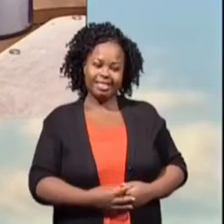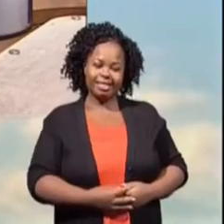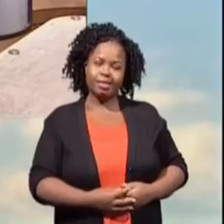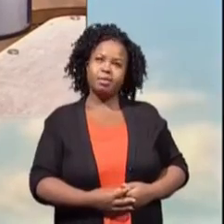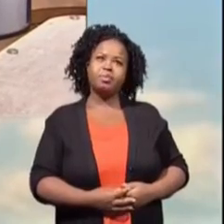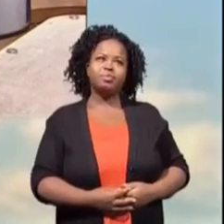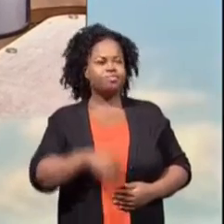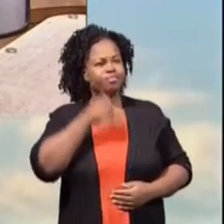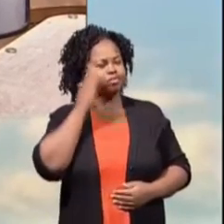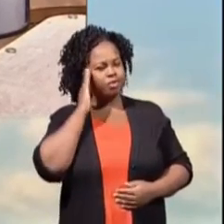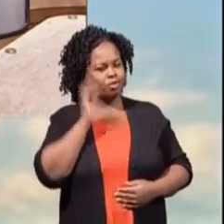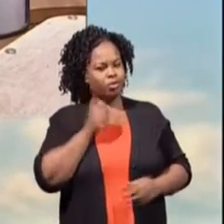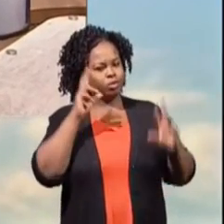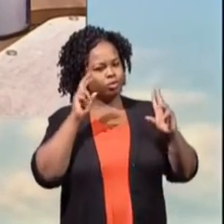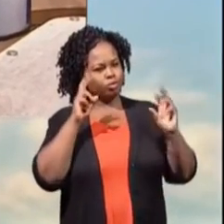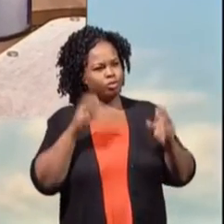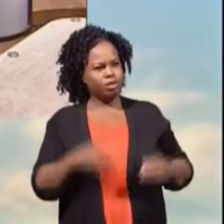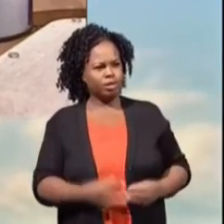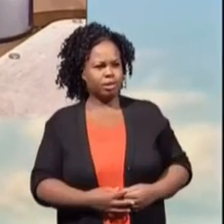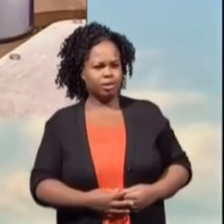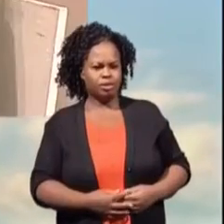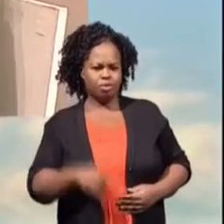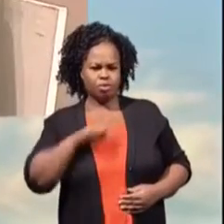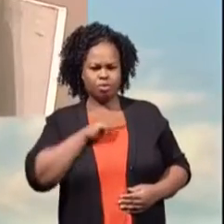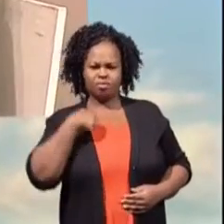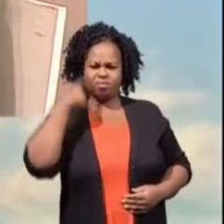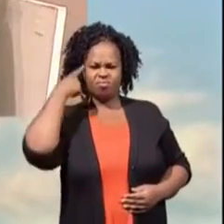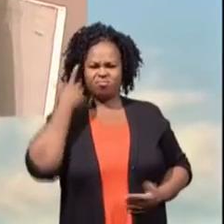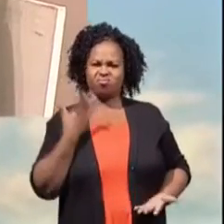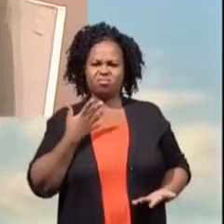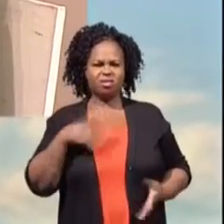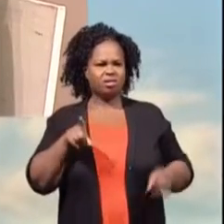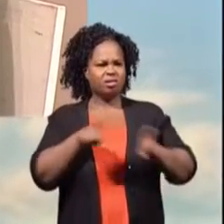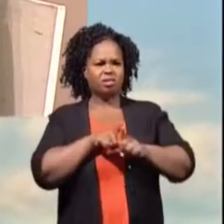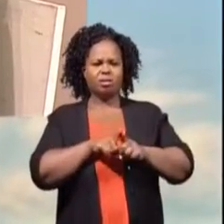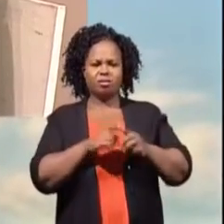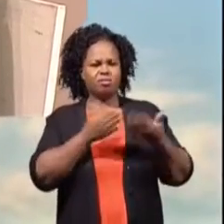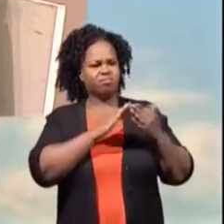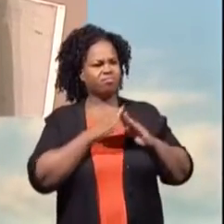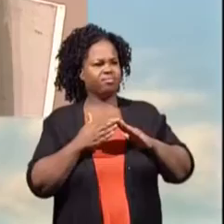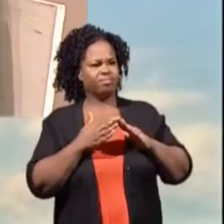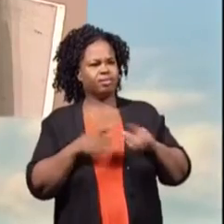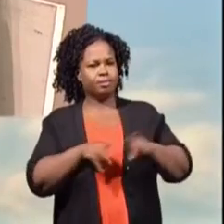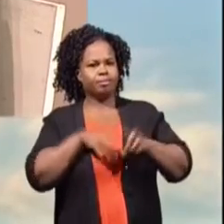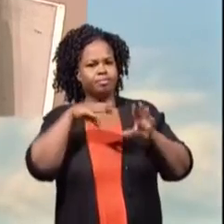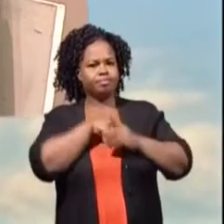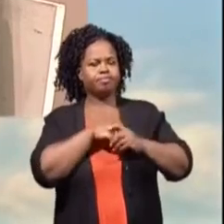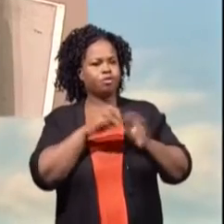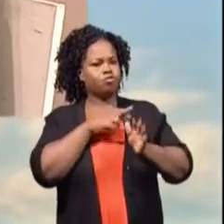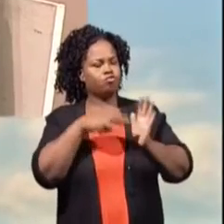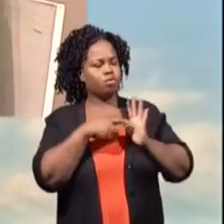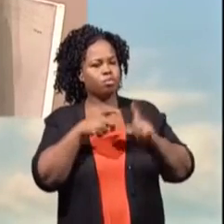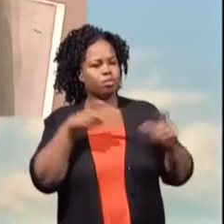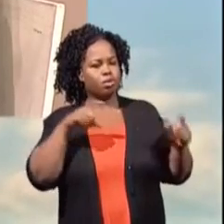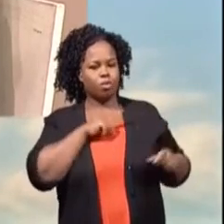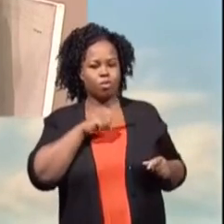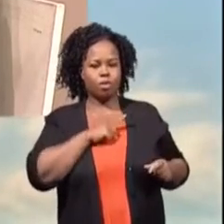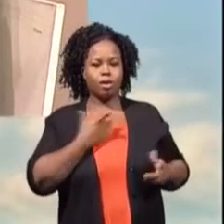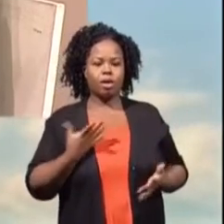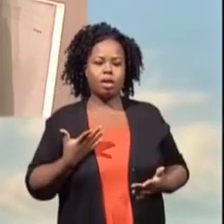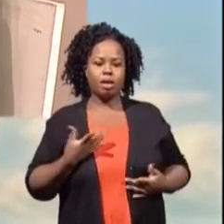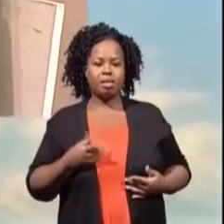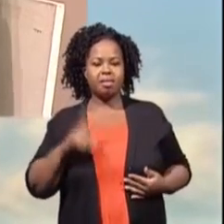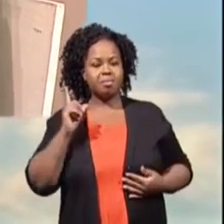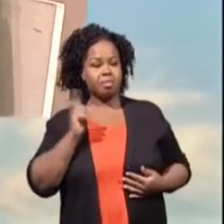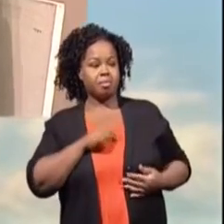you know to begin man because I'm thinking society as well plays a big role. Yeah. Uta bata feta ko stupu